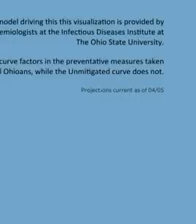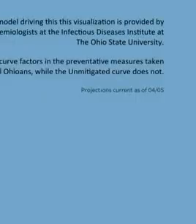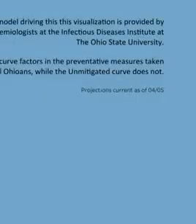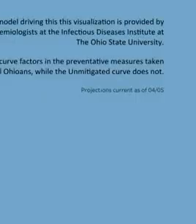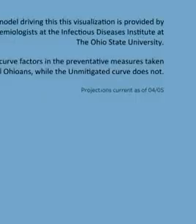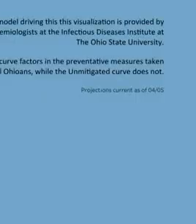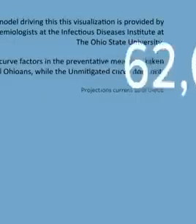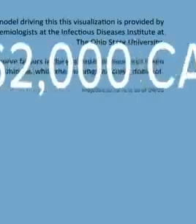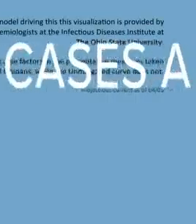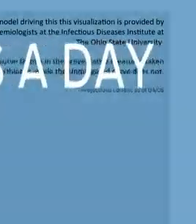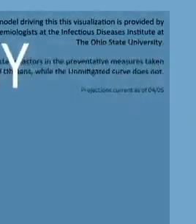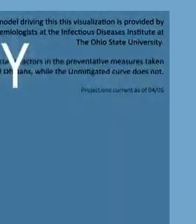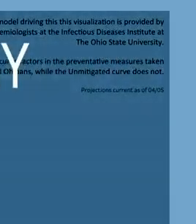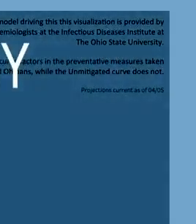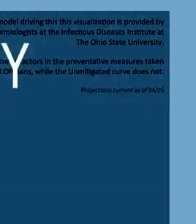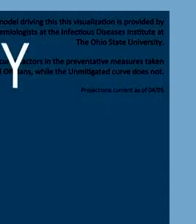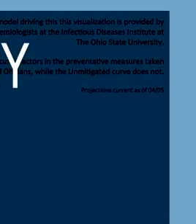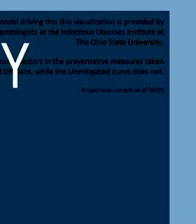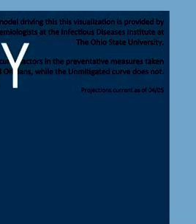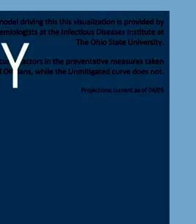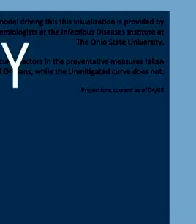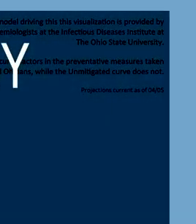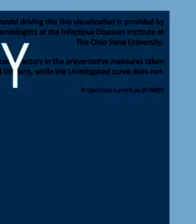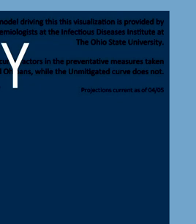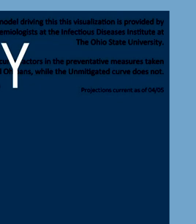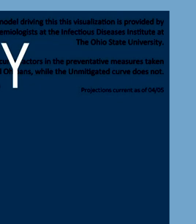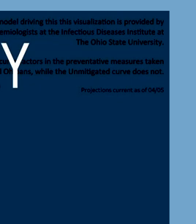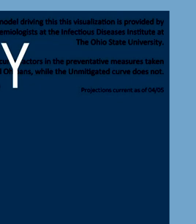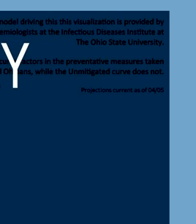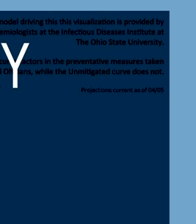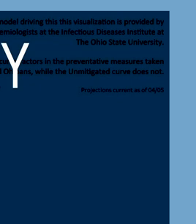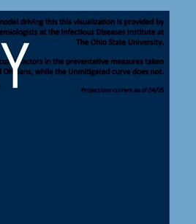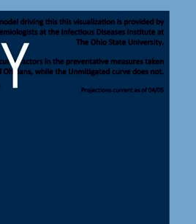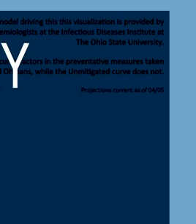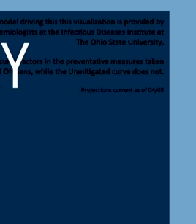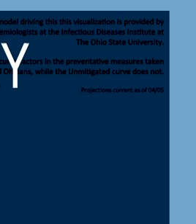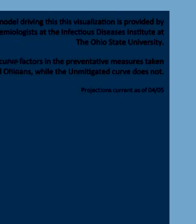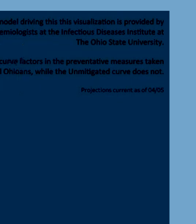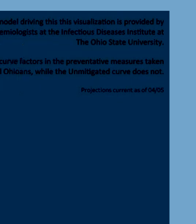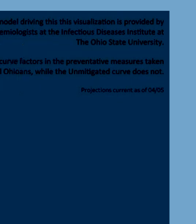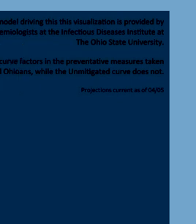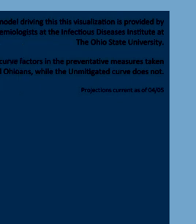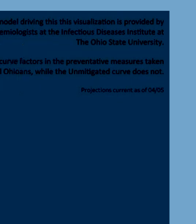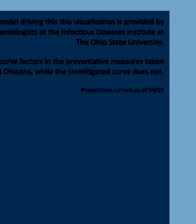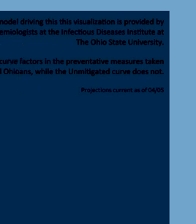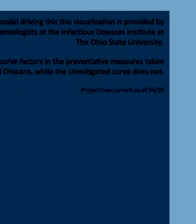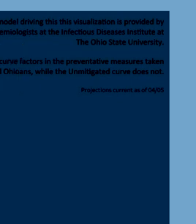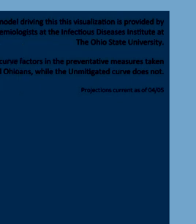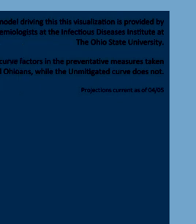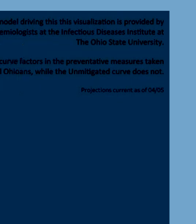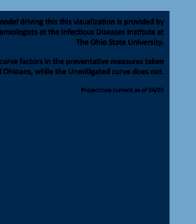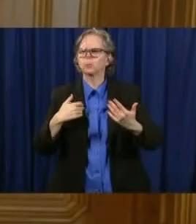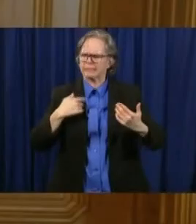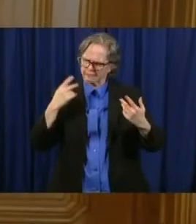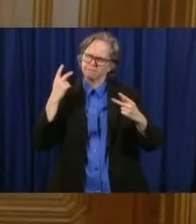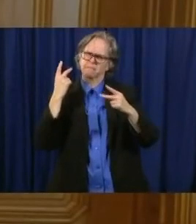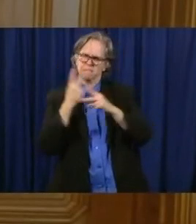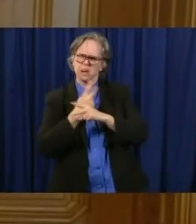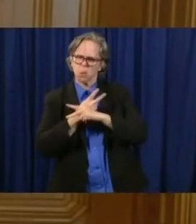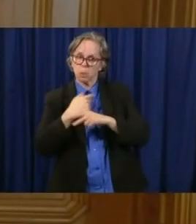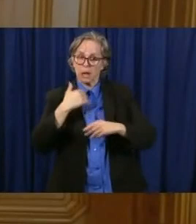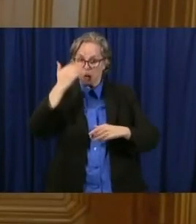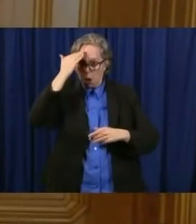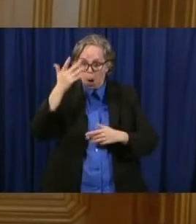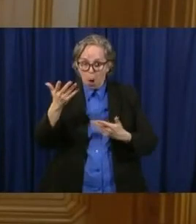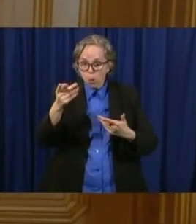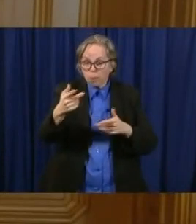seen 62,000 cases a day at peak. Because of social distancing, that number is now 1,600 new cases a day. Quite candidly,